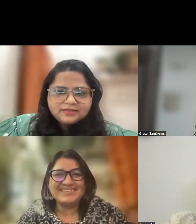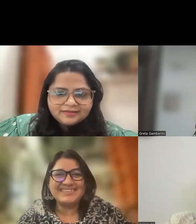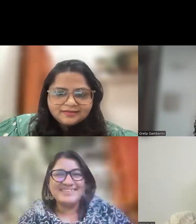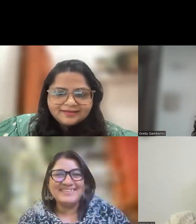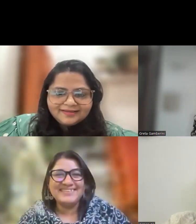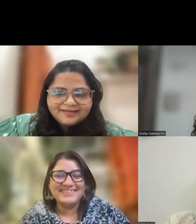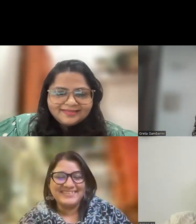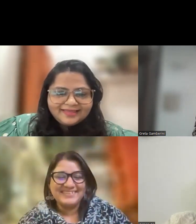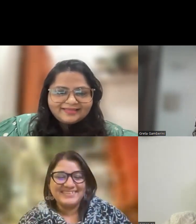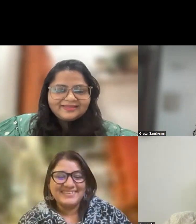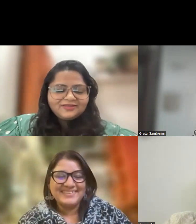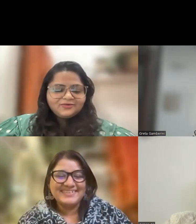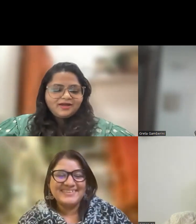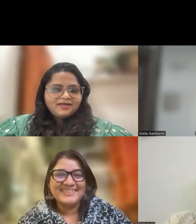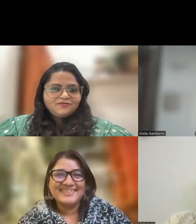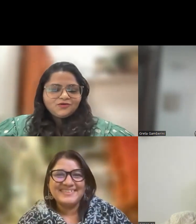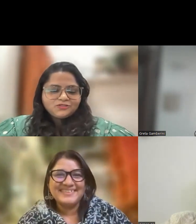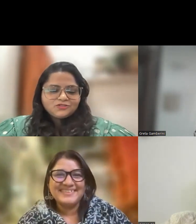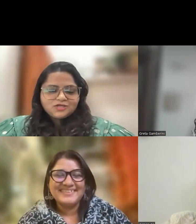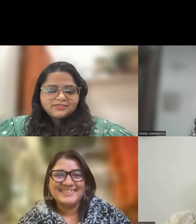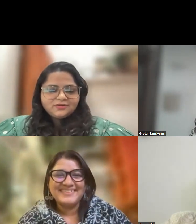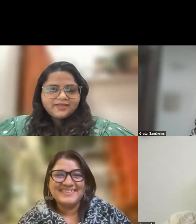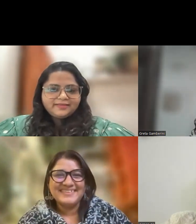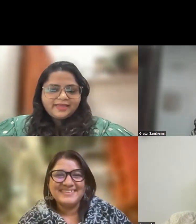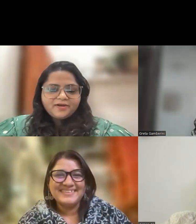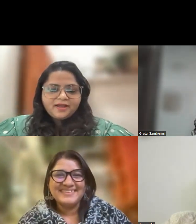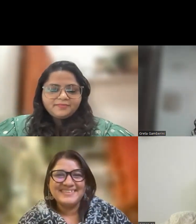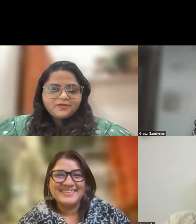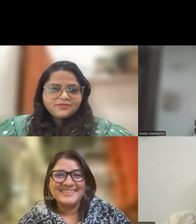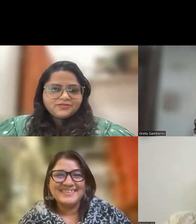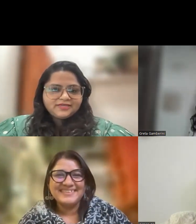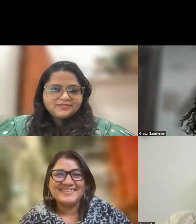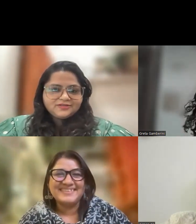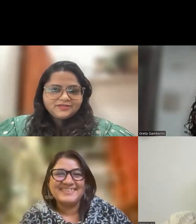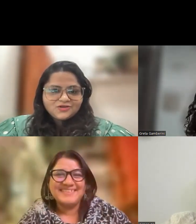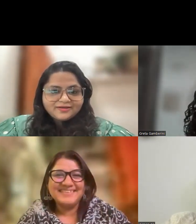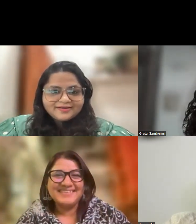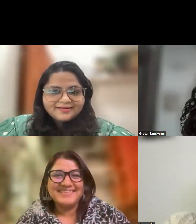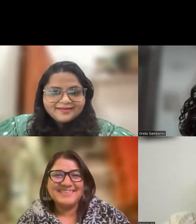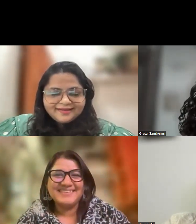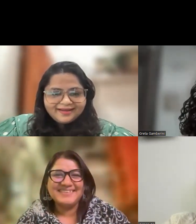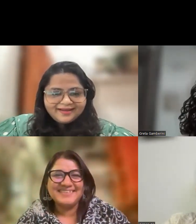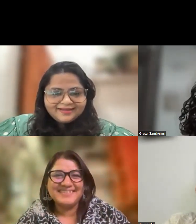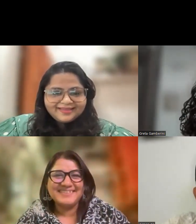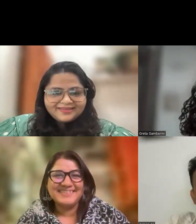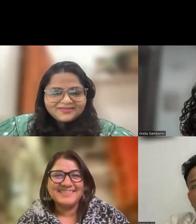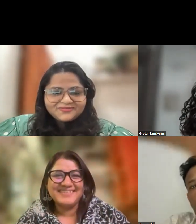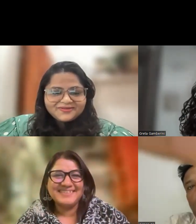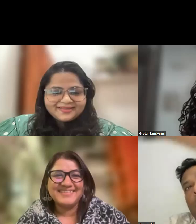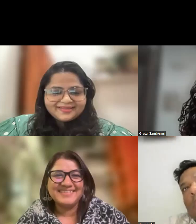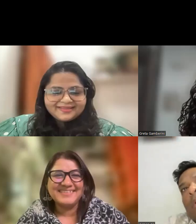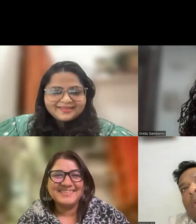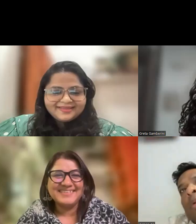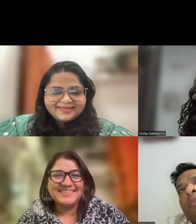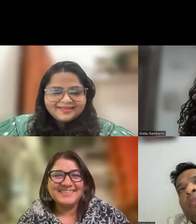please, thank you. If you could just look at the camera, I'm going to take a screenshot. Okay. Thank